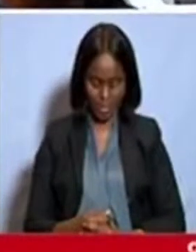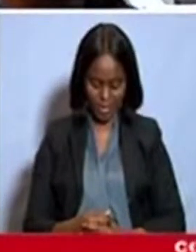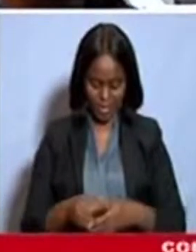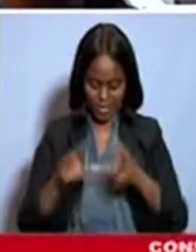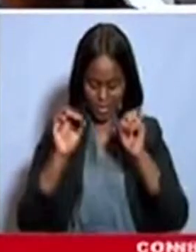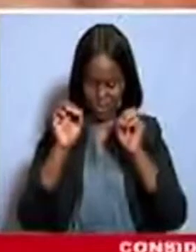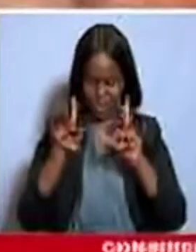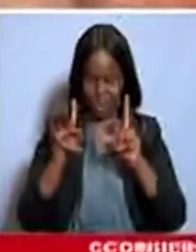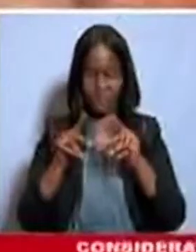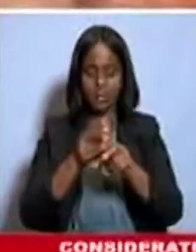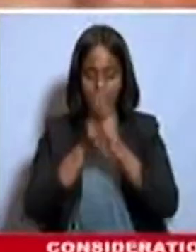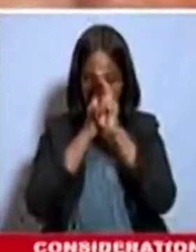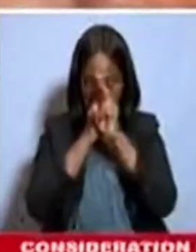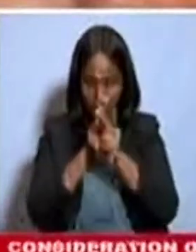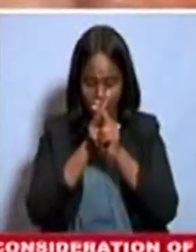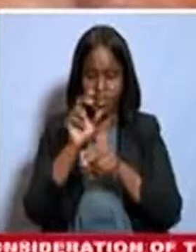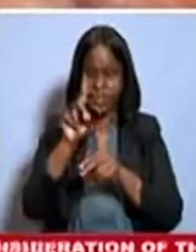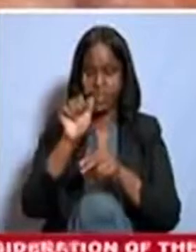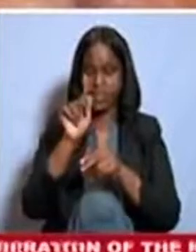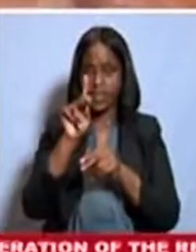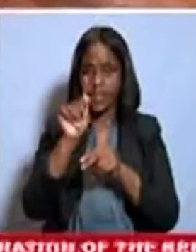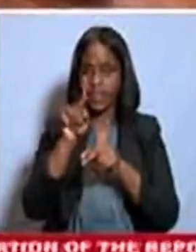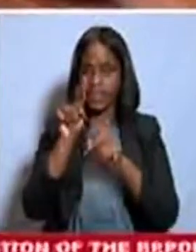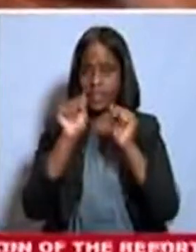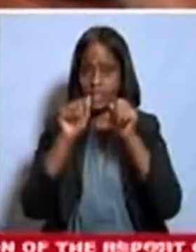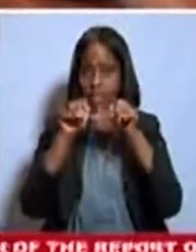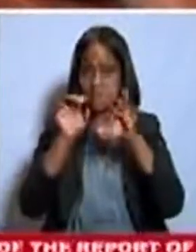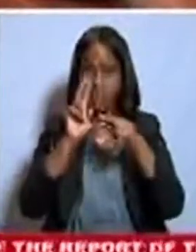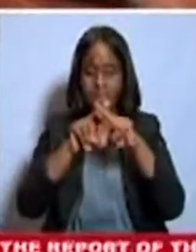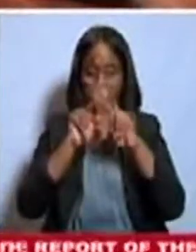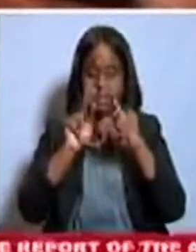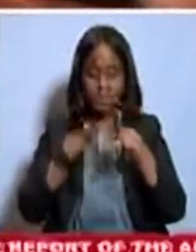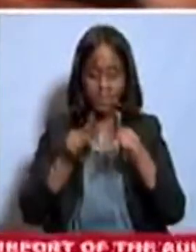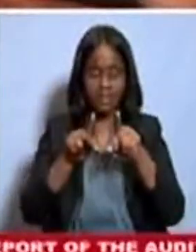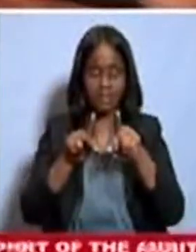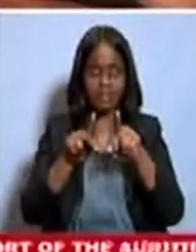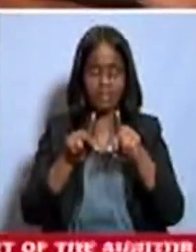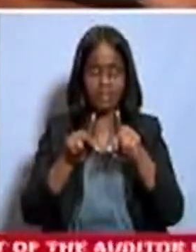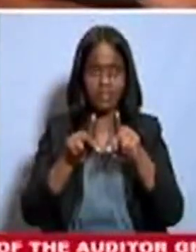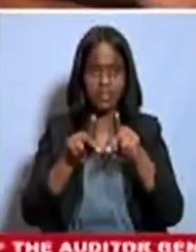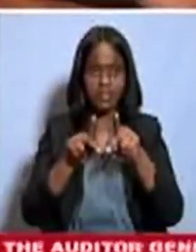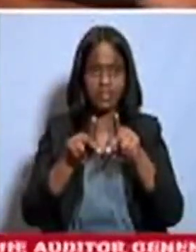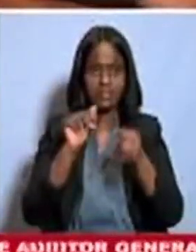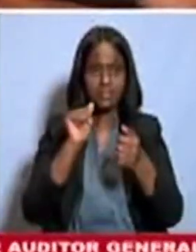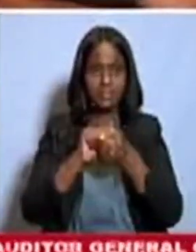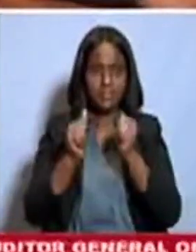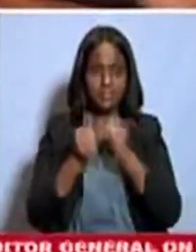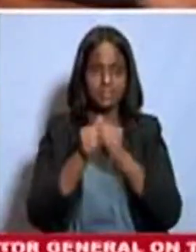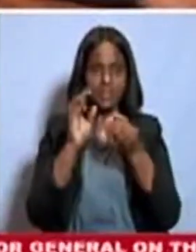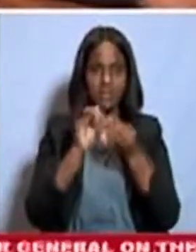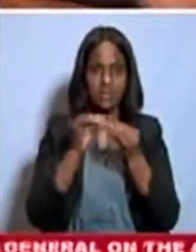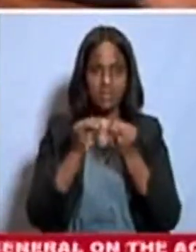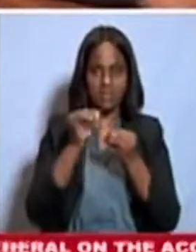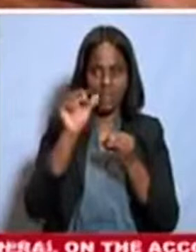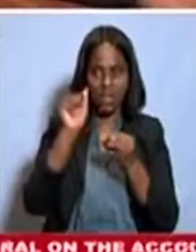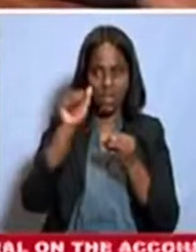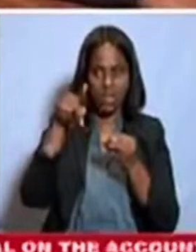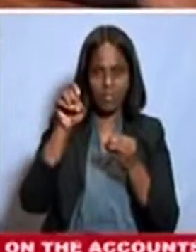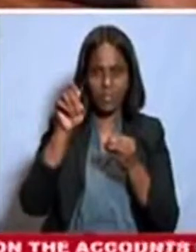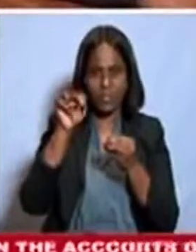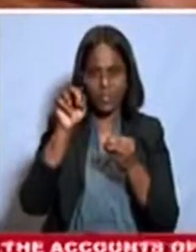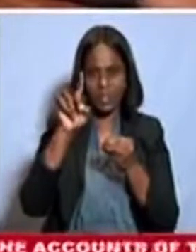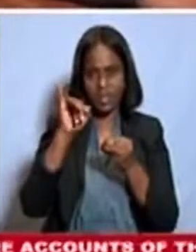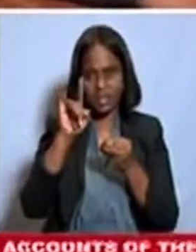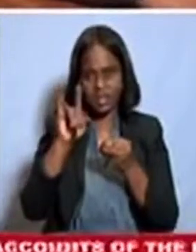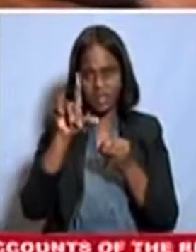Okay. Honorable Daka, you can proceed. Chair, it's a preliminary matter. Yes. Appendix 20 was submitted to us in the form